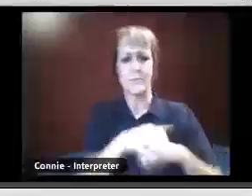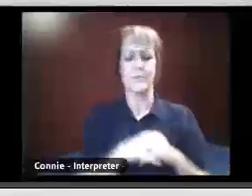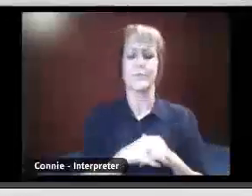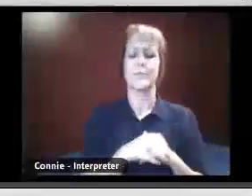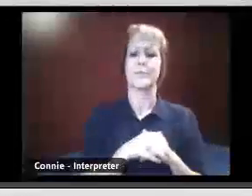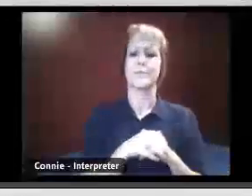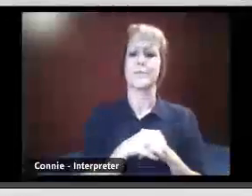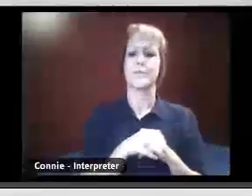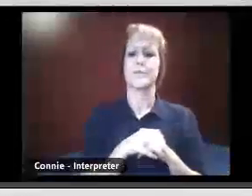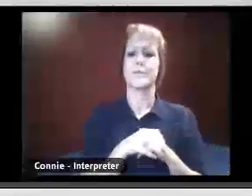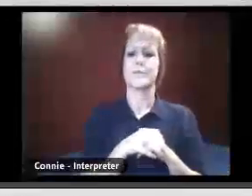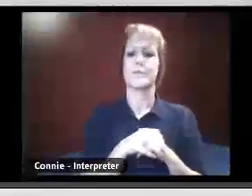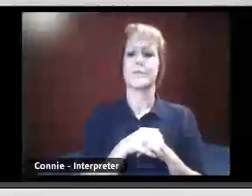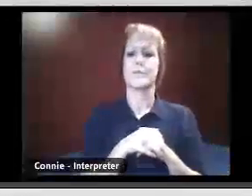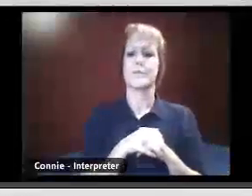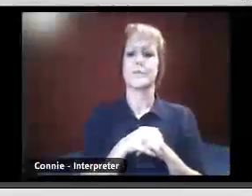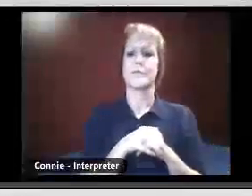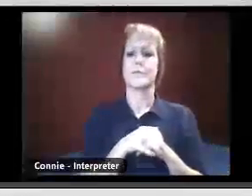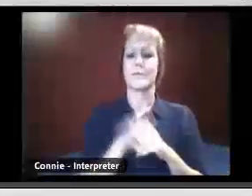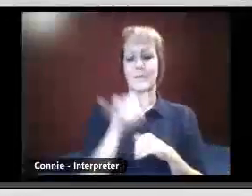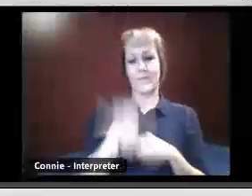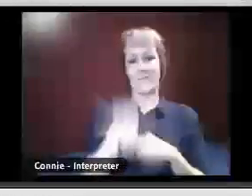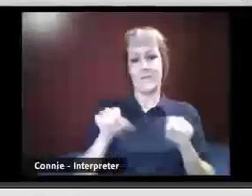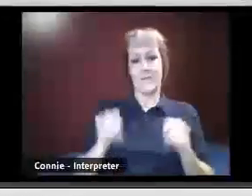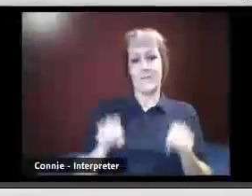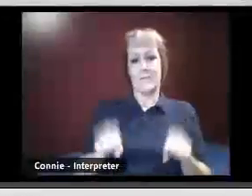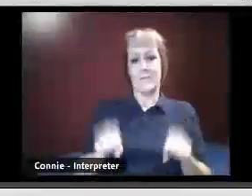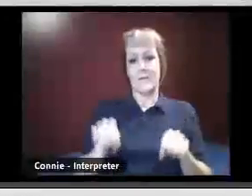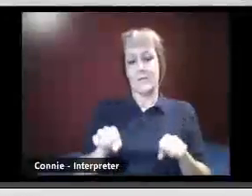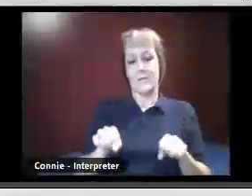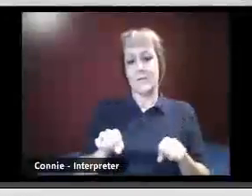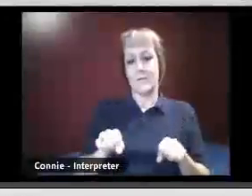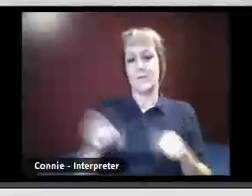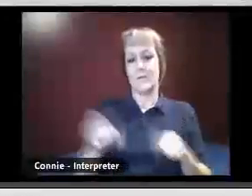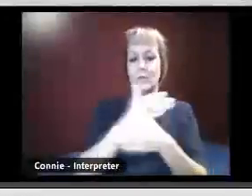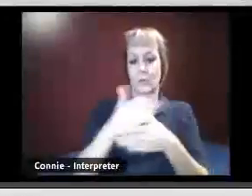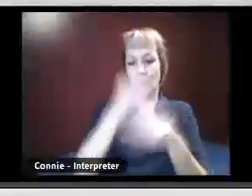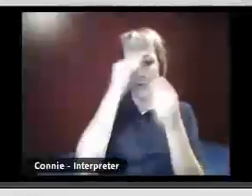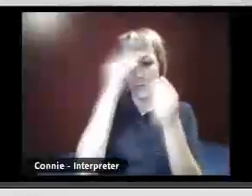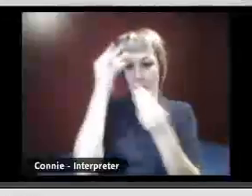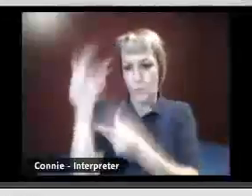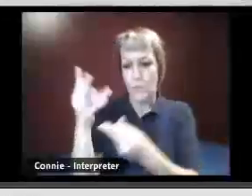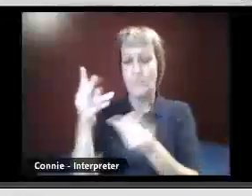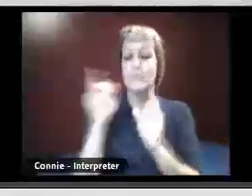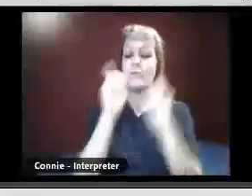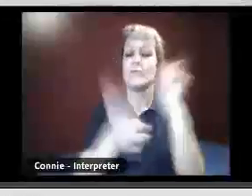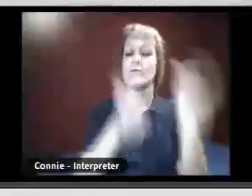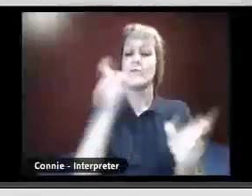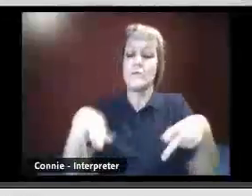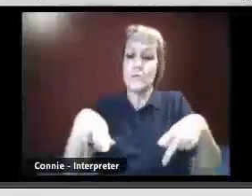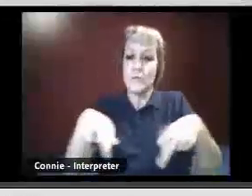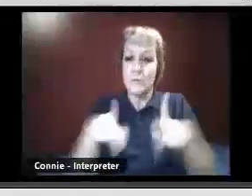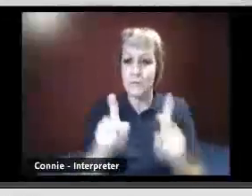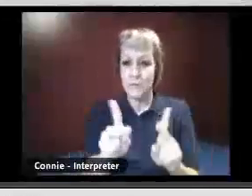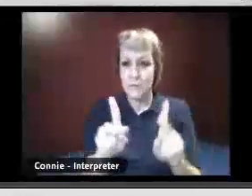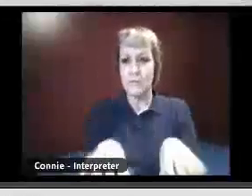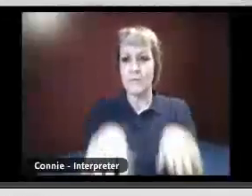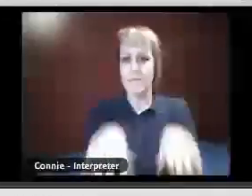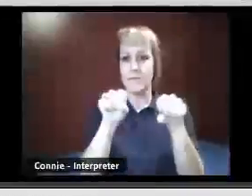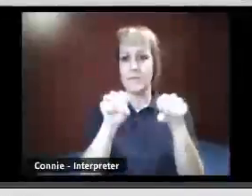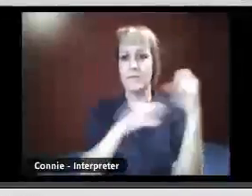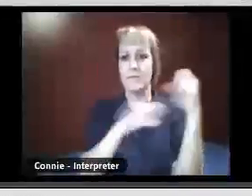So, in that ability and sharing that and actually giving them permission to do this, because a lot of times people feel